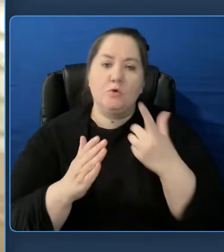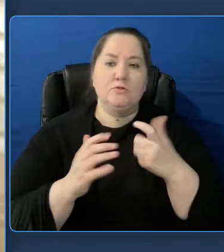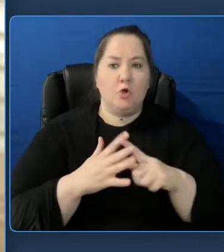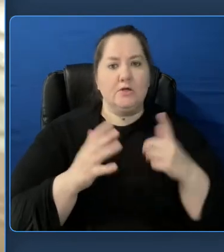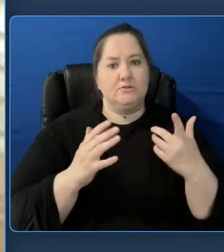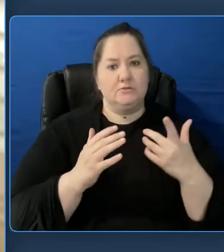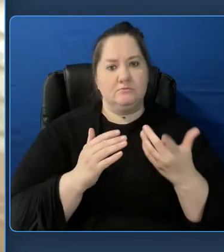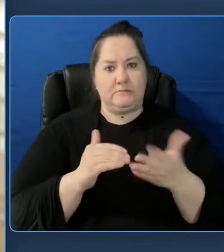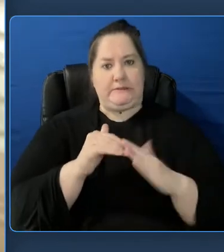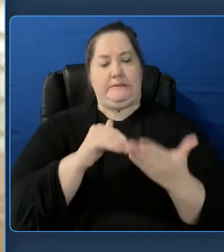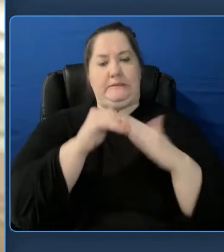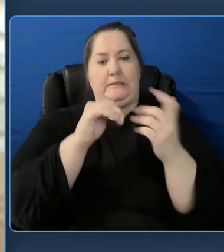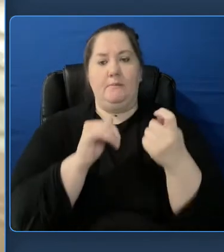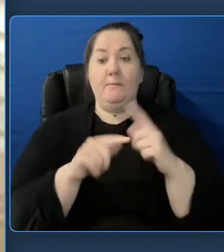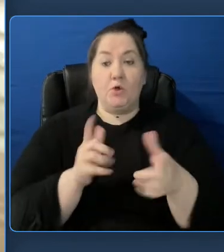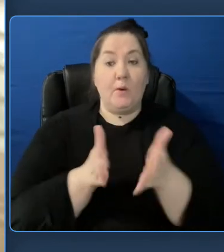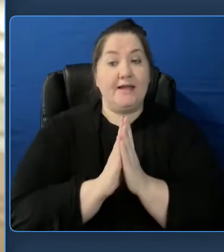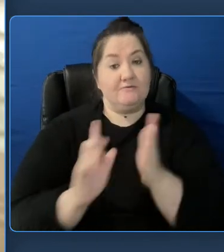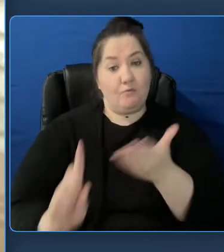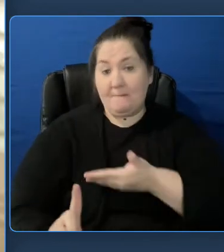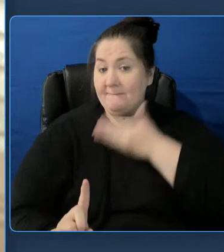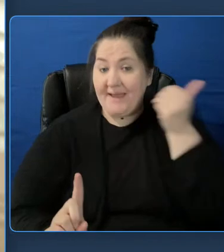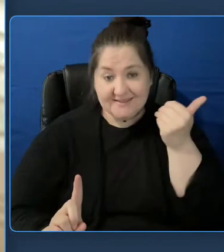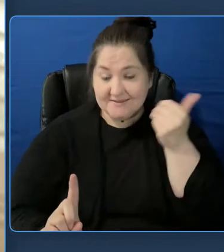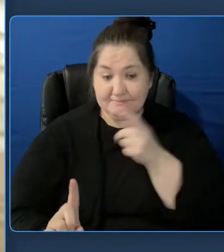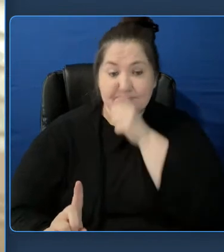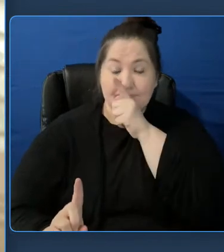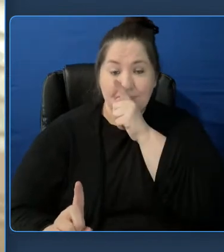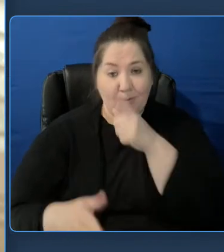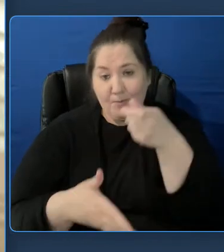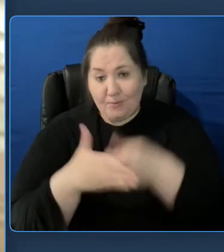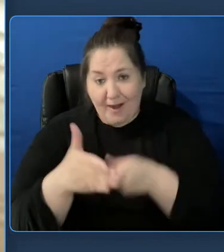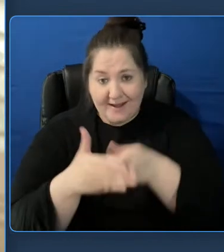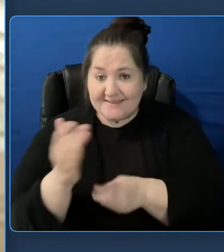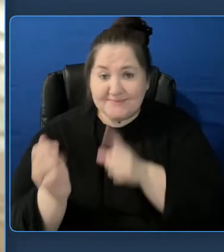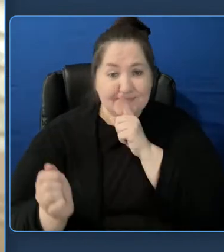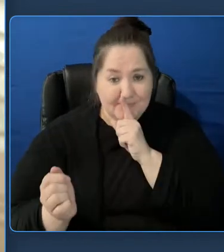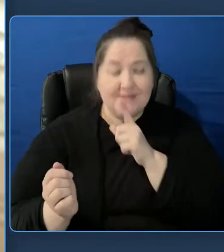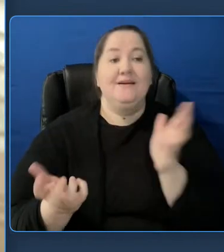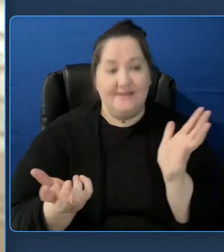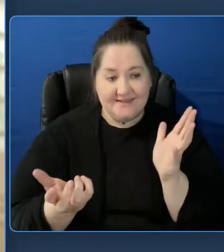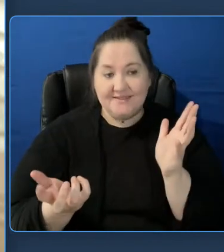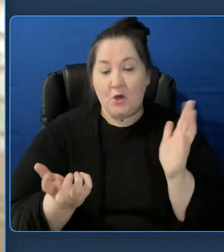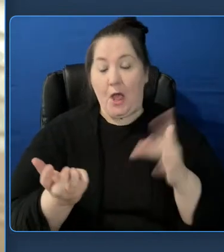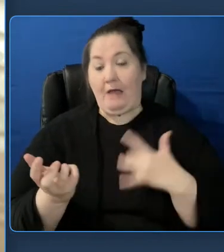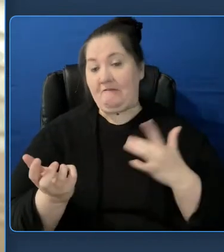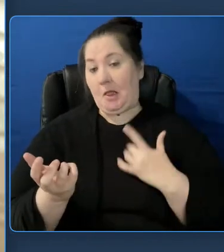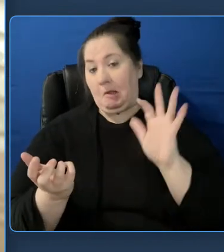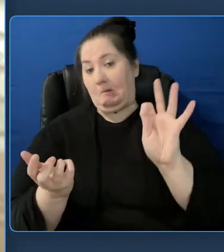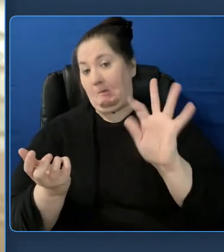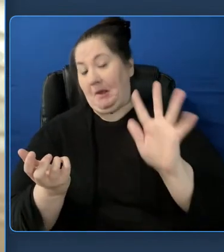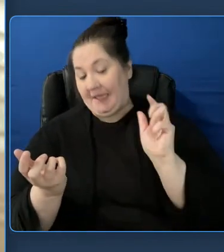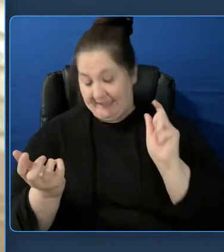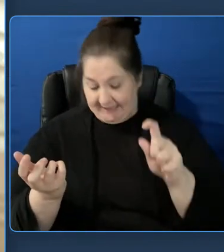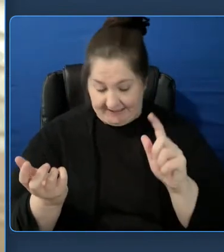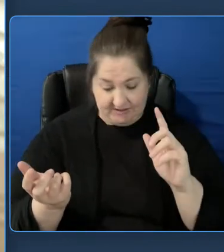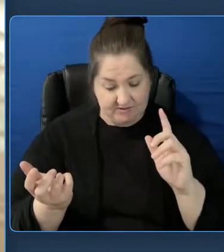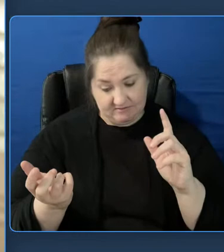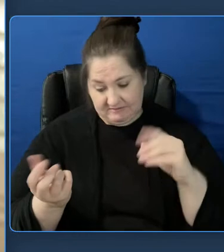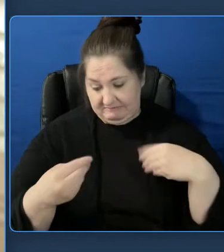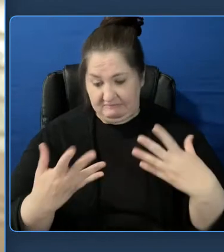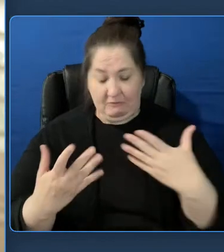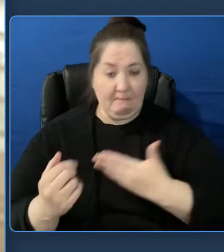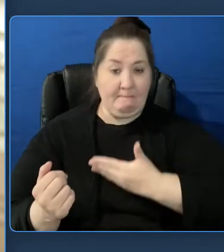step up a little bit. But you did ask for best, and you didn't say for a certain price. So I feel the need to give you the